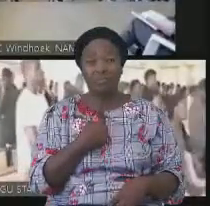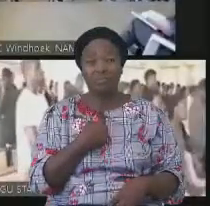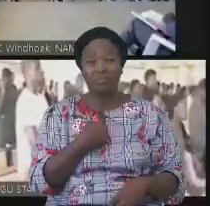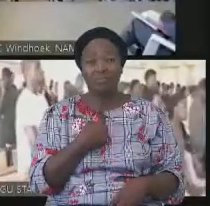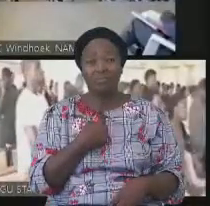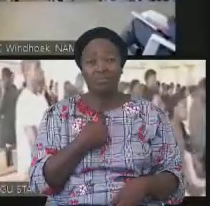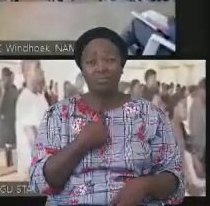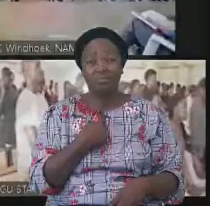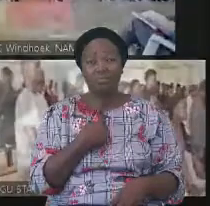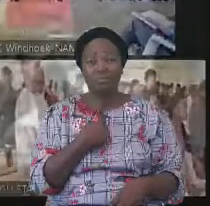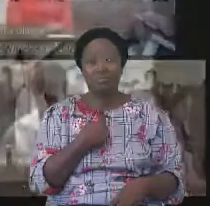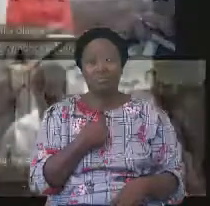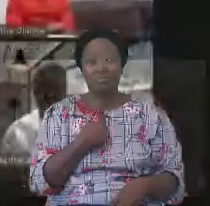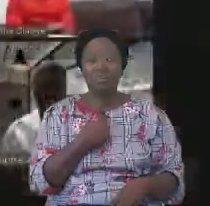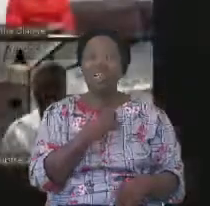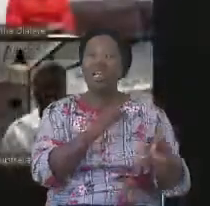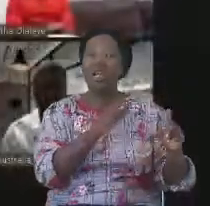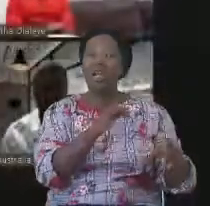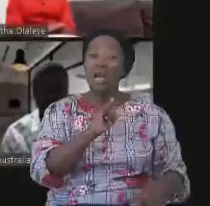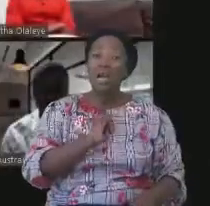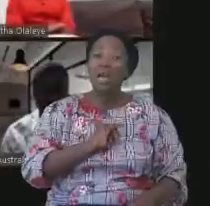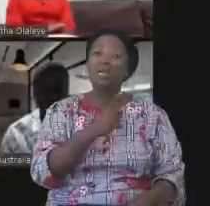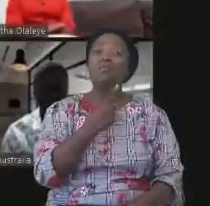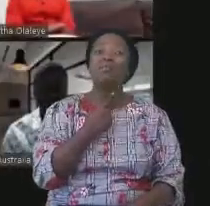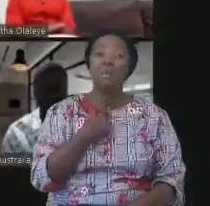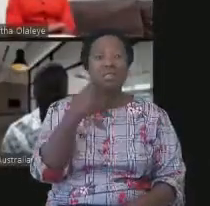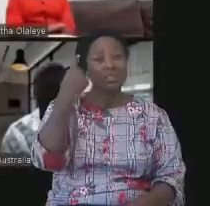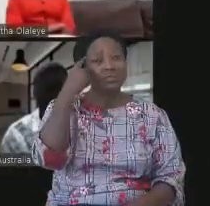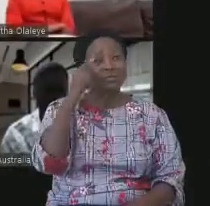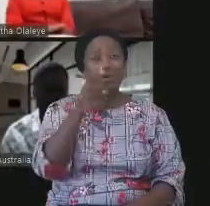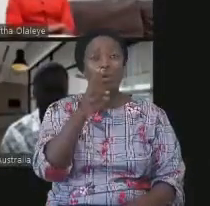Lord, I thirst.